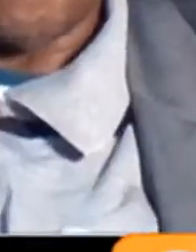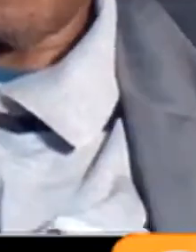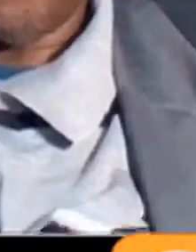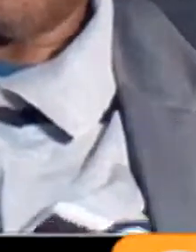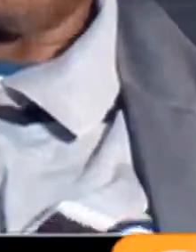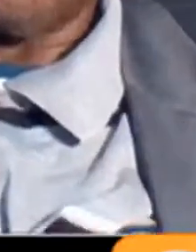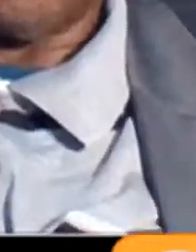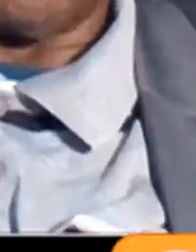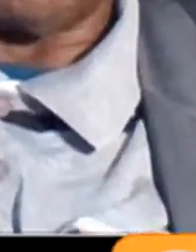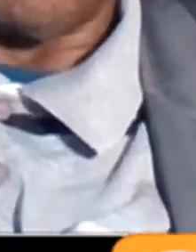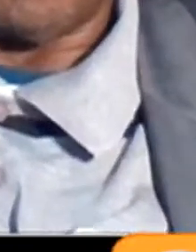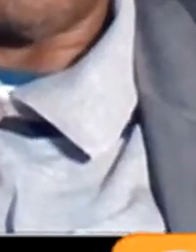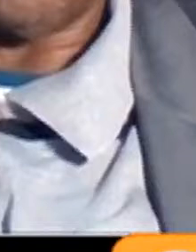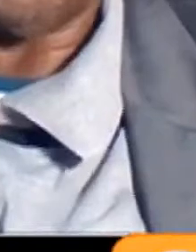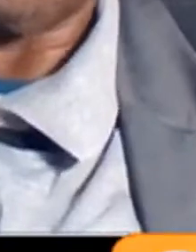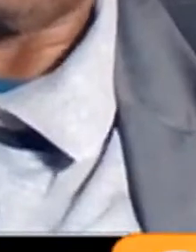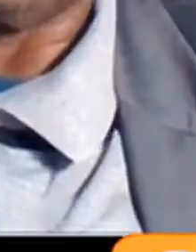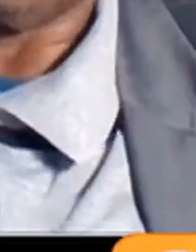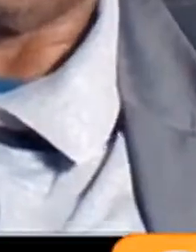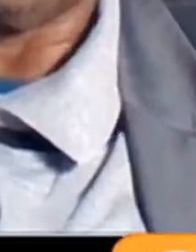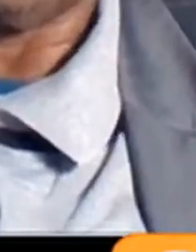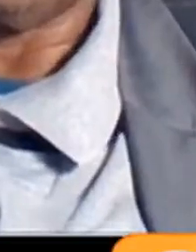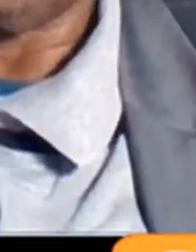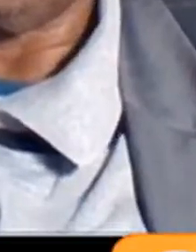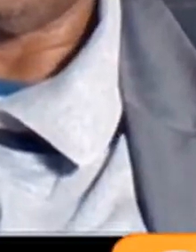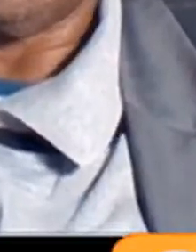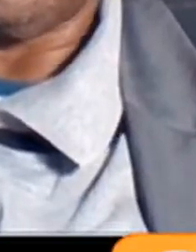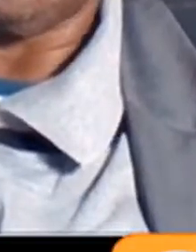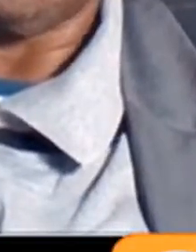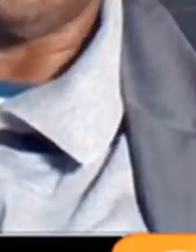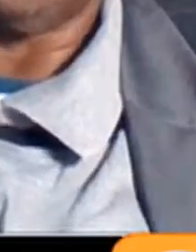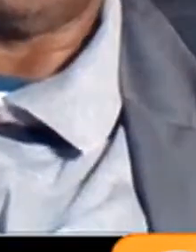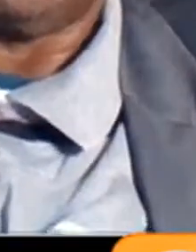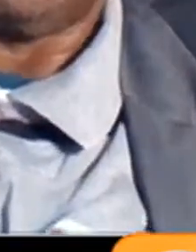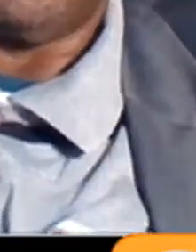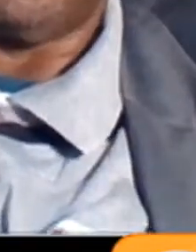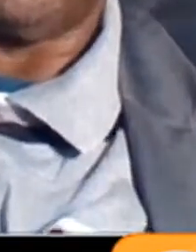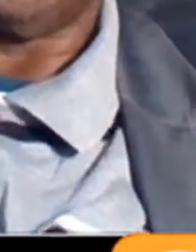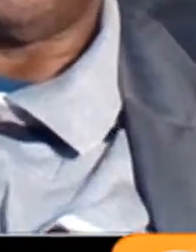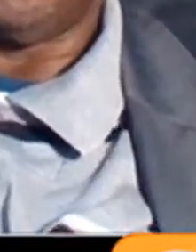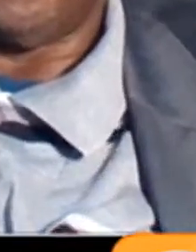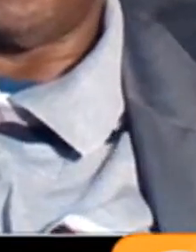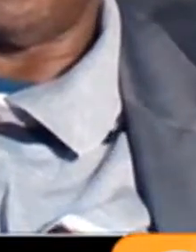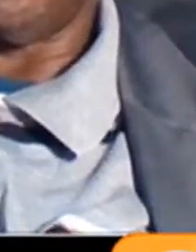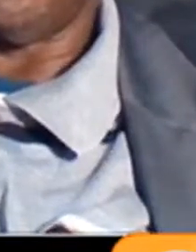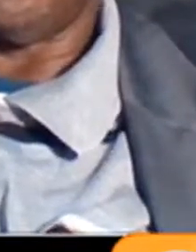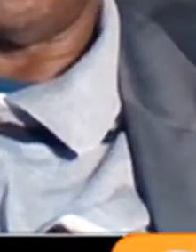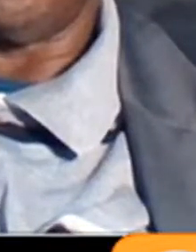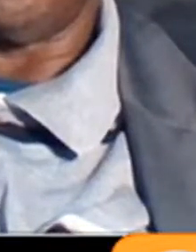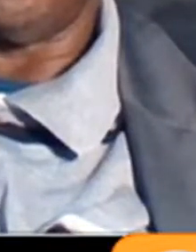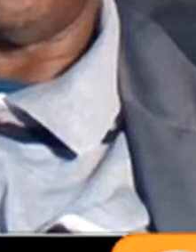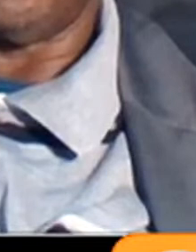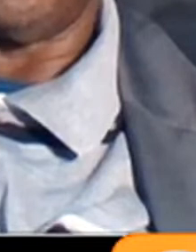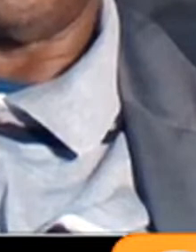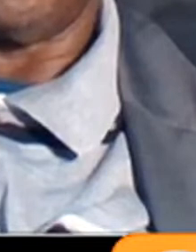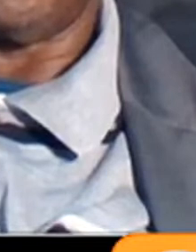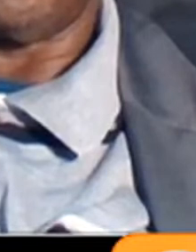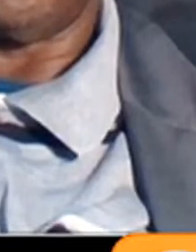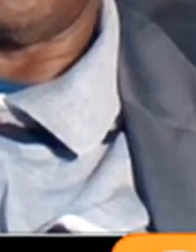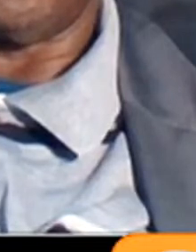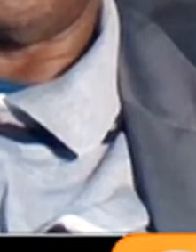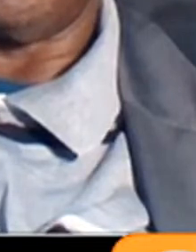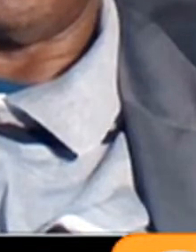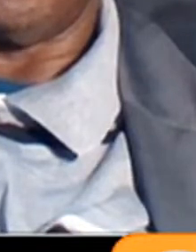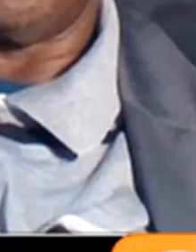here on NewsGang tonight, taking us down history, down memory lane, and helping us understand who we are and